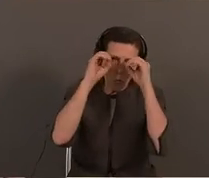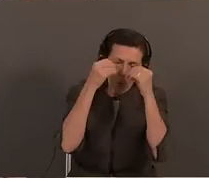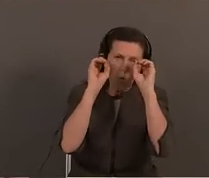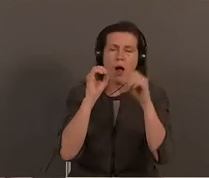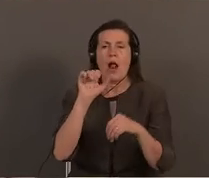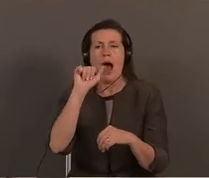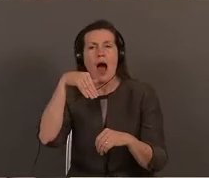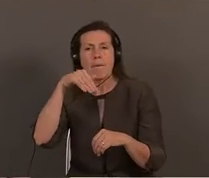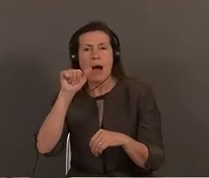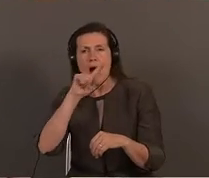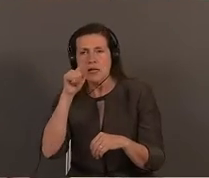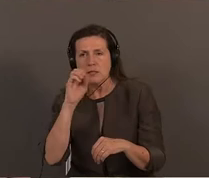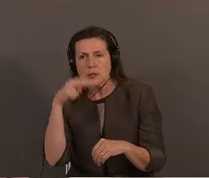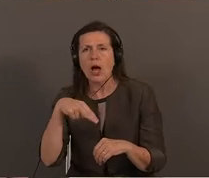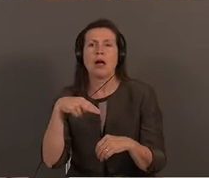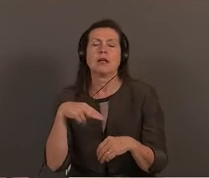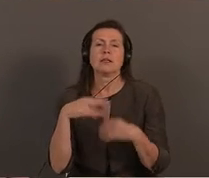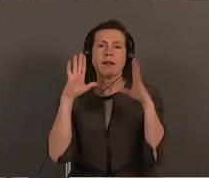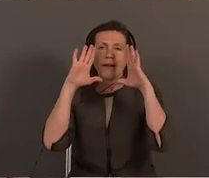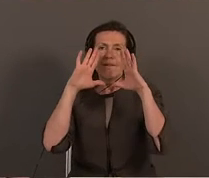and Facebook, but we don't.